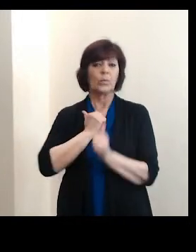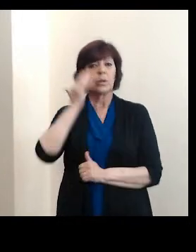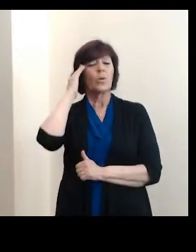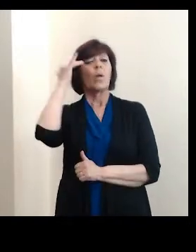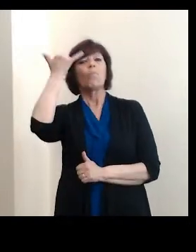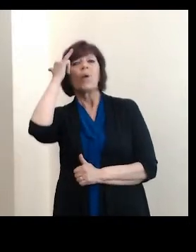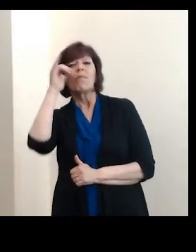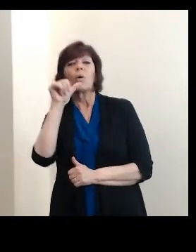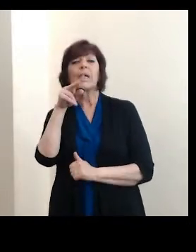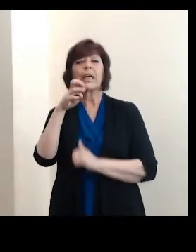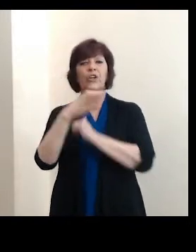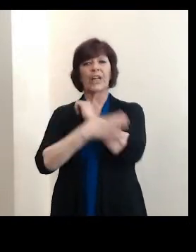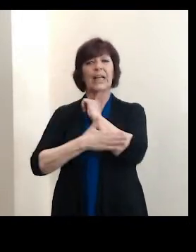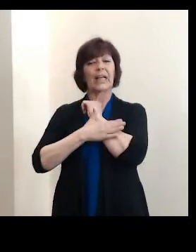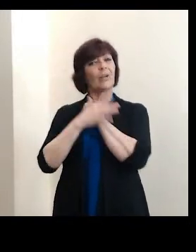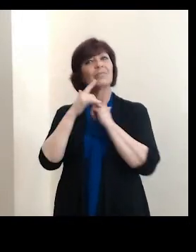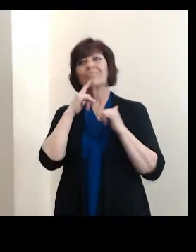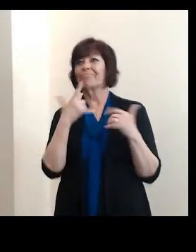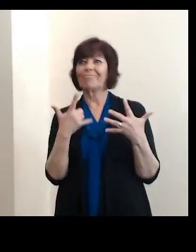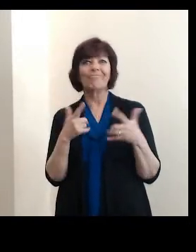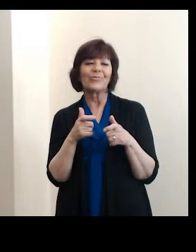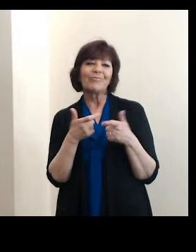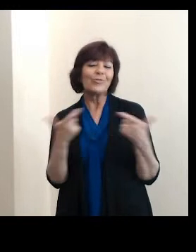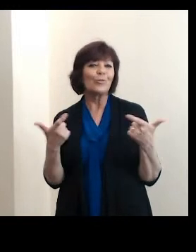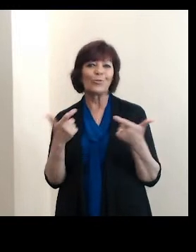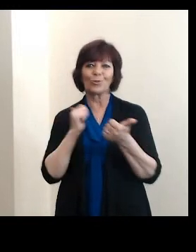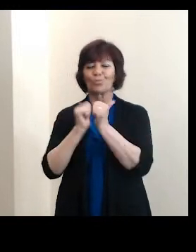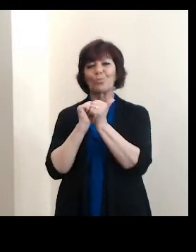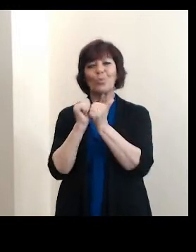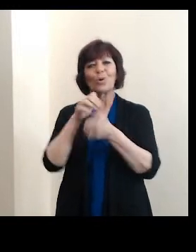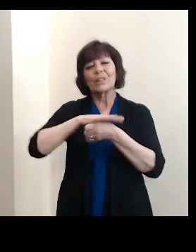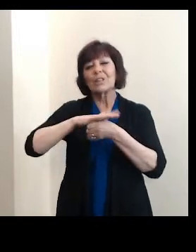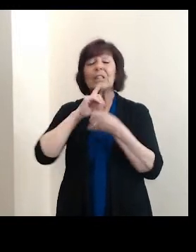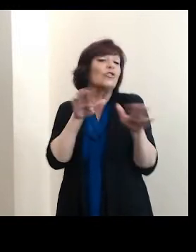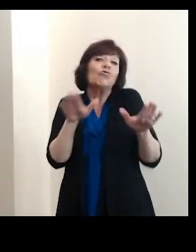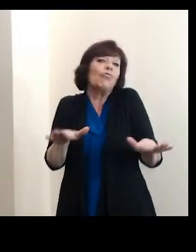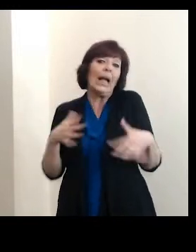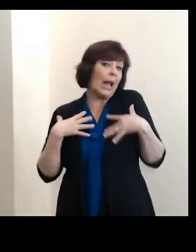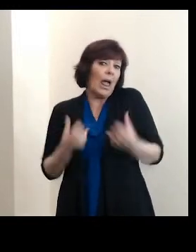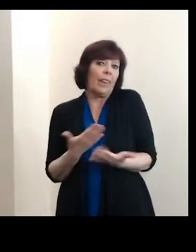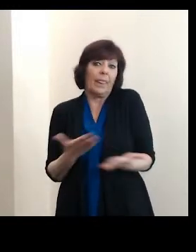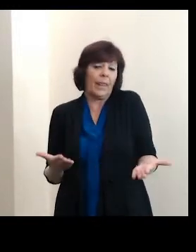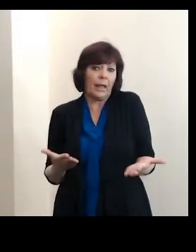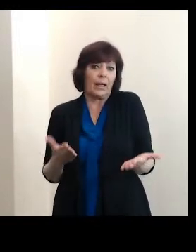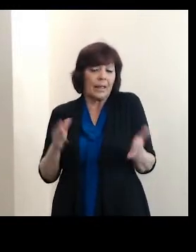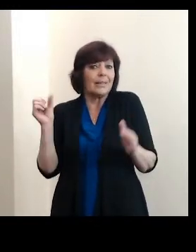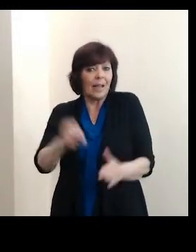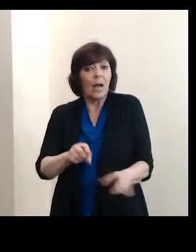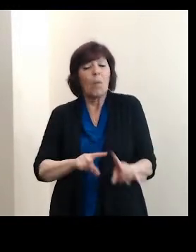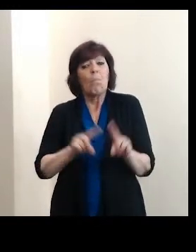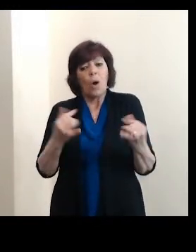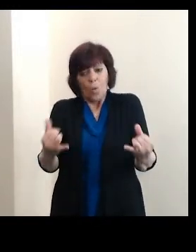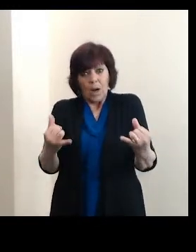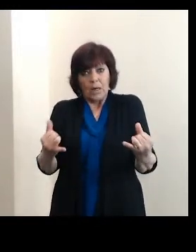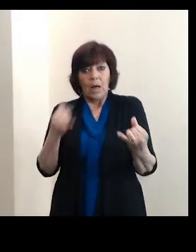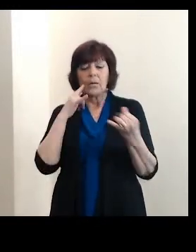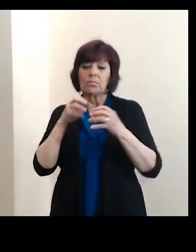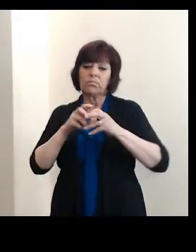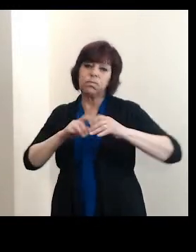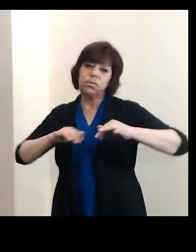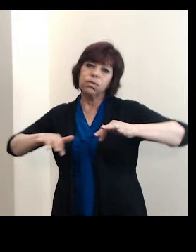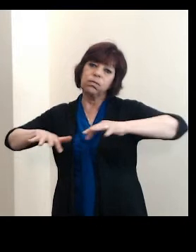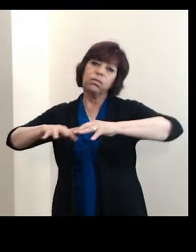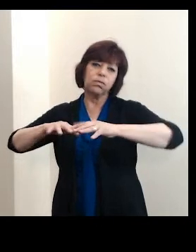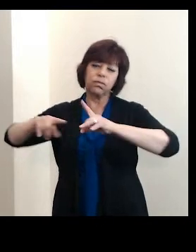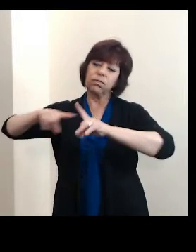Erie County is a big sports area, and that's great, healthy thing to do. But right now we're seeing outbreaks among the sports